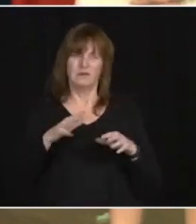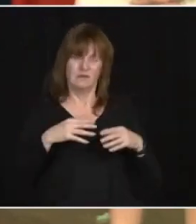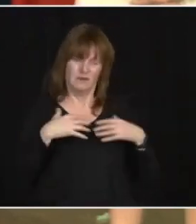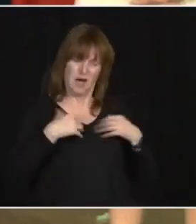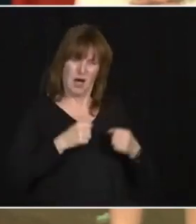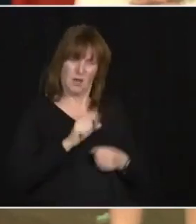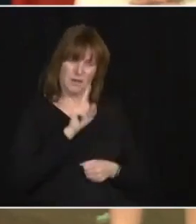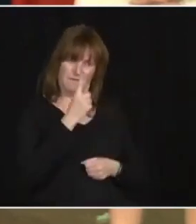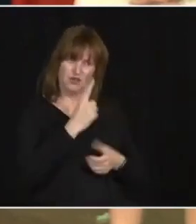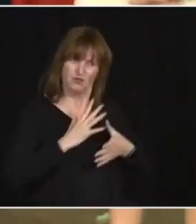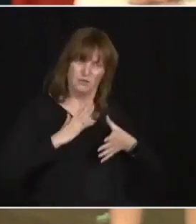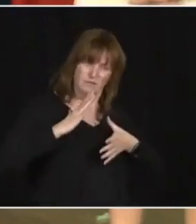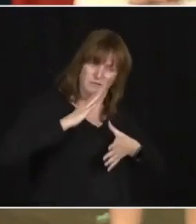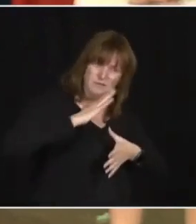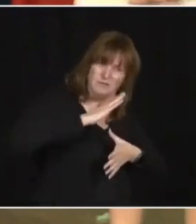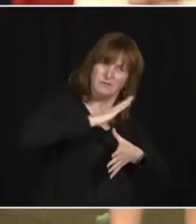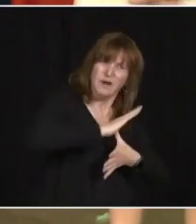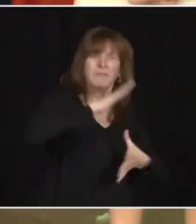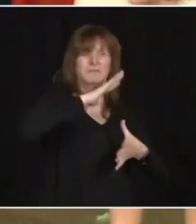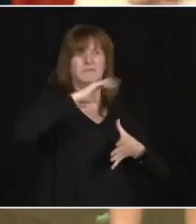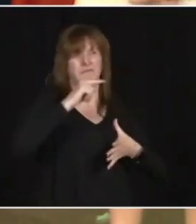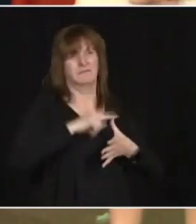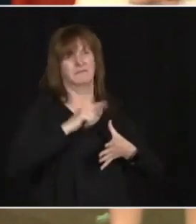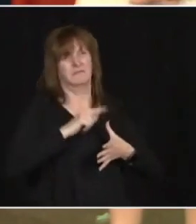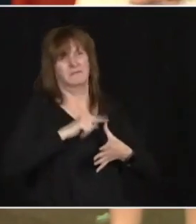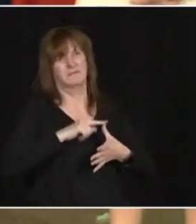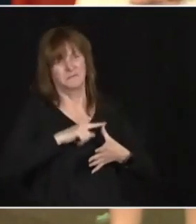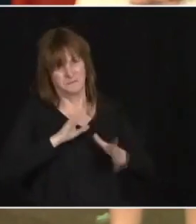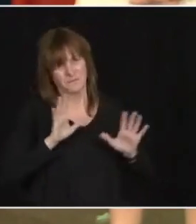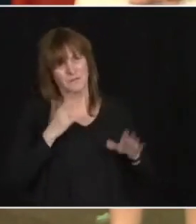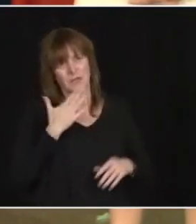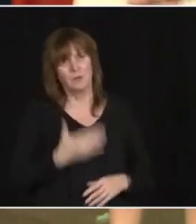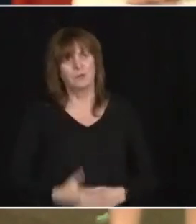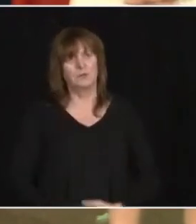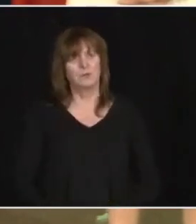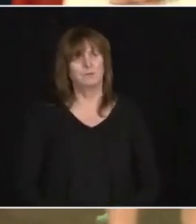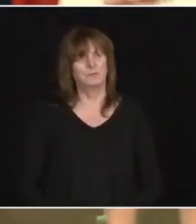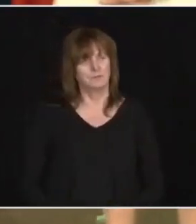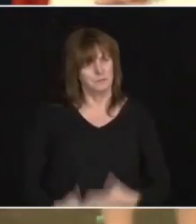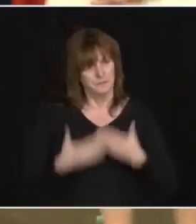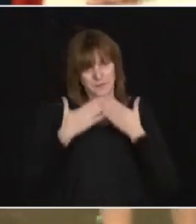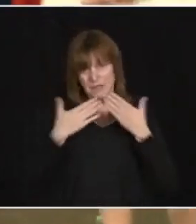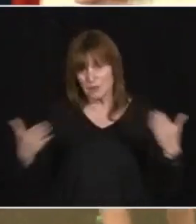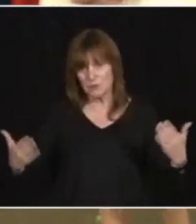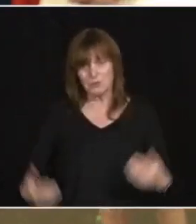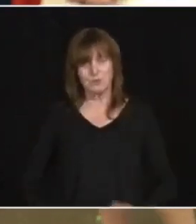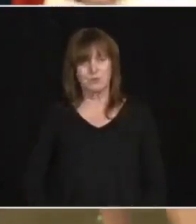now, absolutely anything. But thank you, Colin. Thank you. Thank you, everyone.